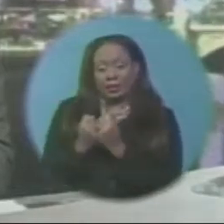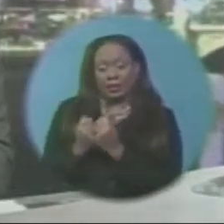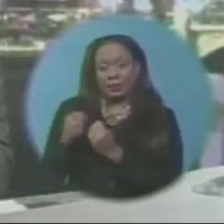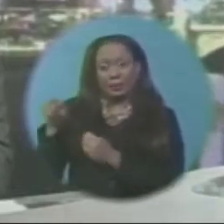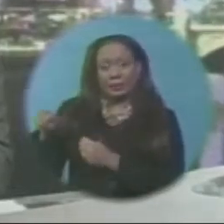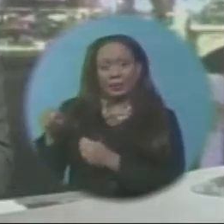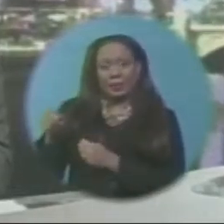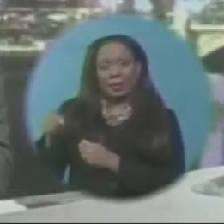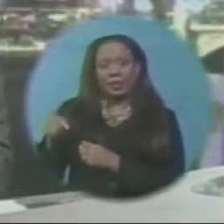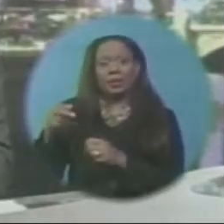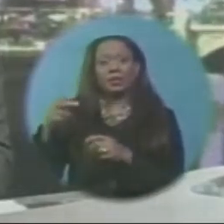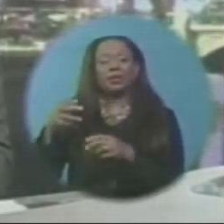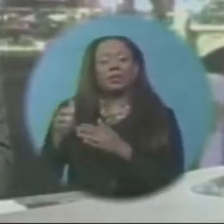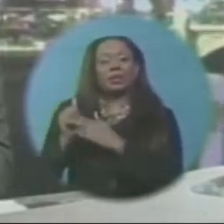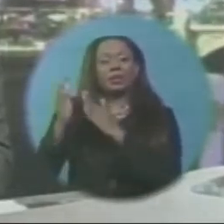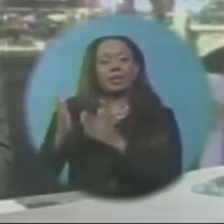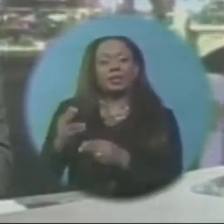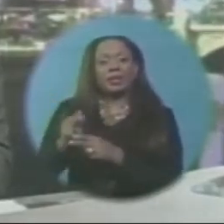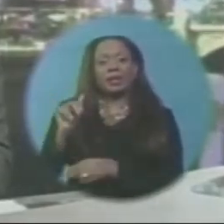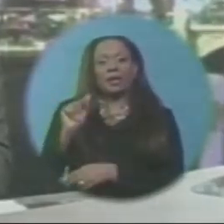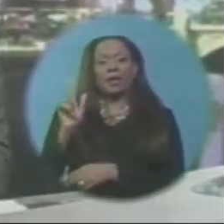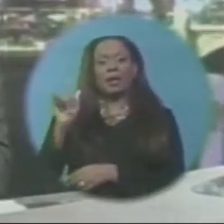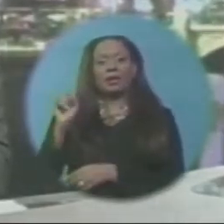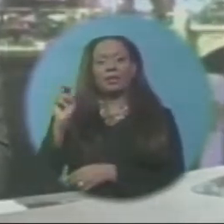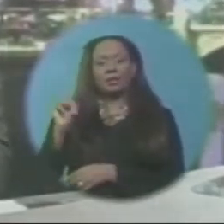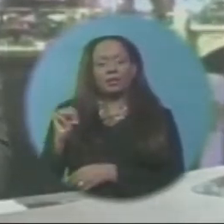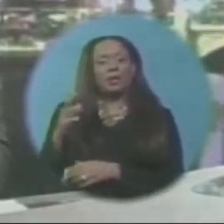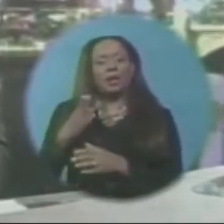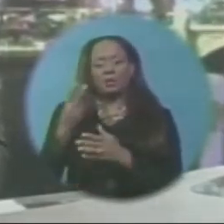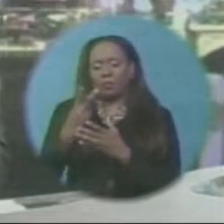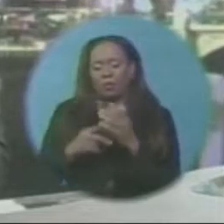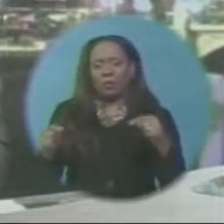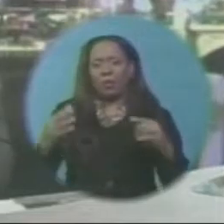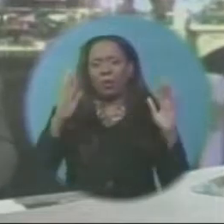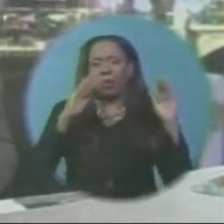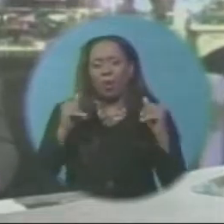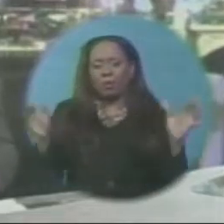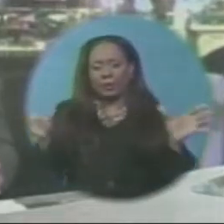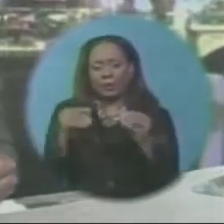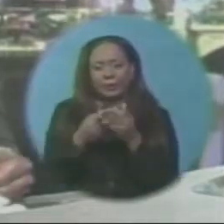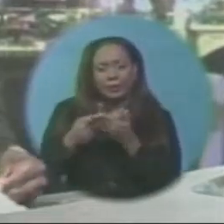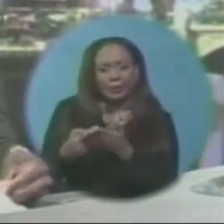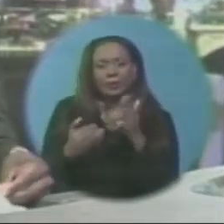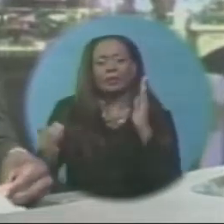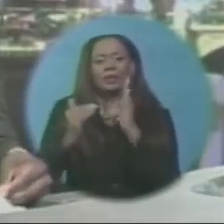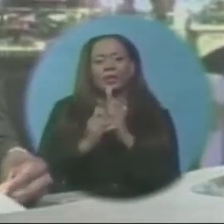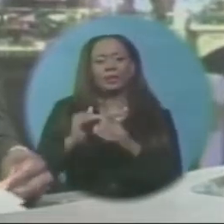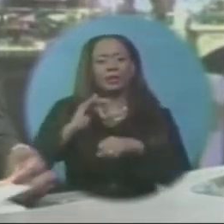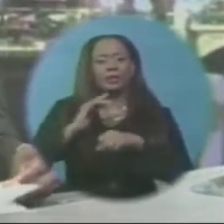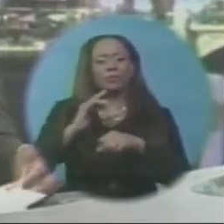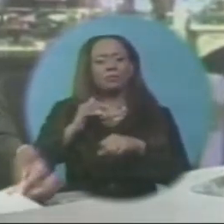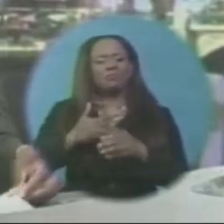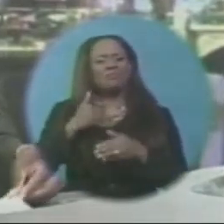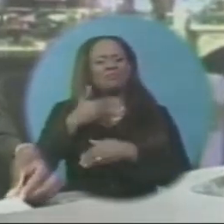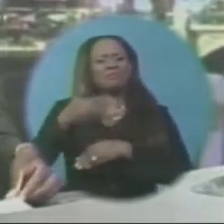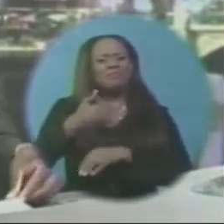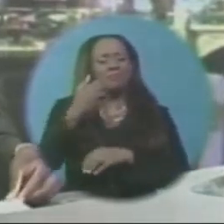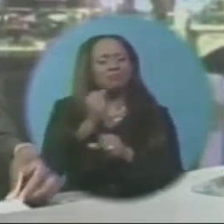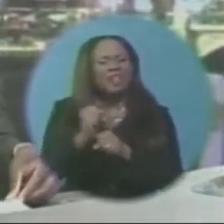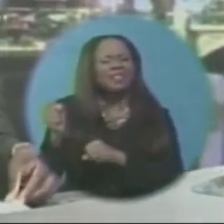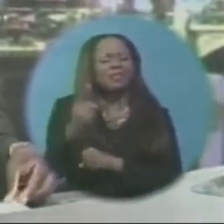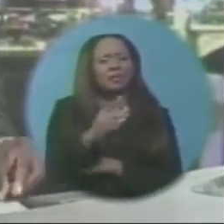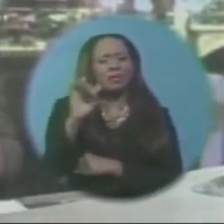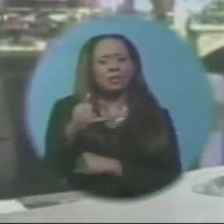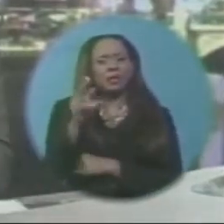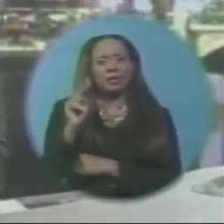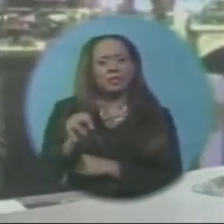Service. The two sides are hoping to return to the bargaining table in early January. The Barbados Water Authority is